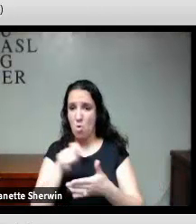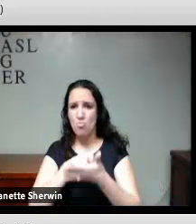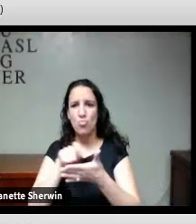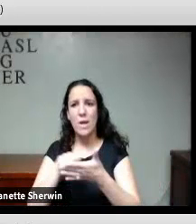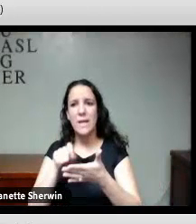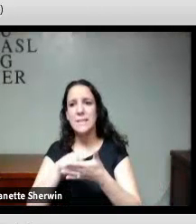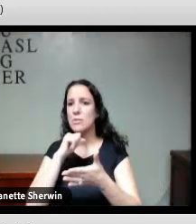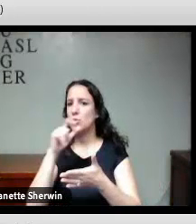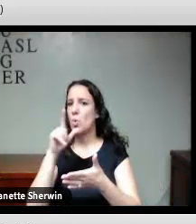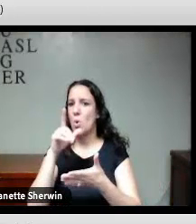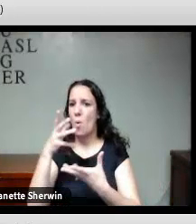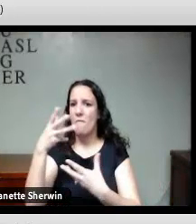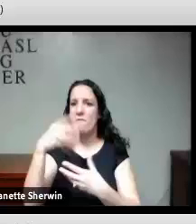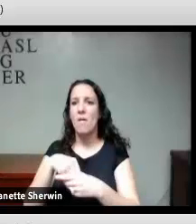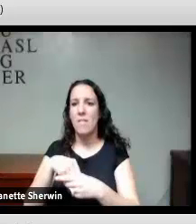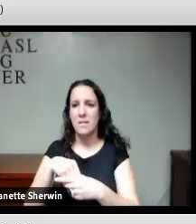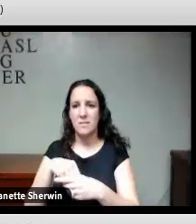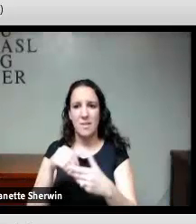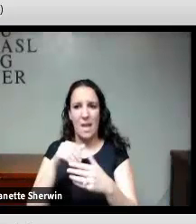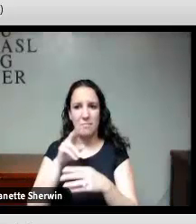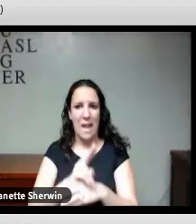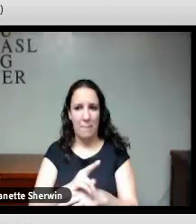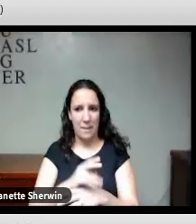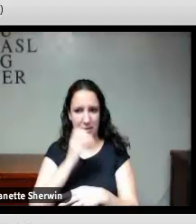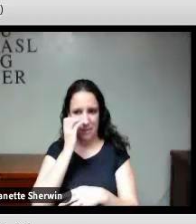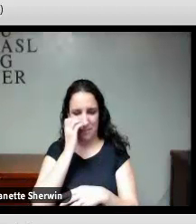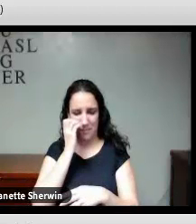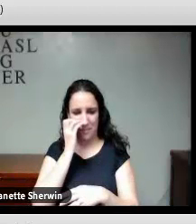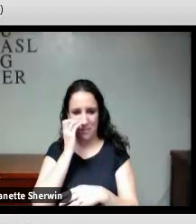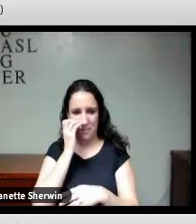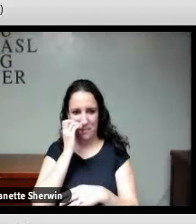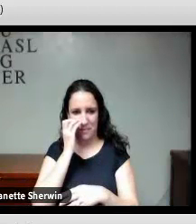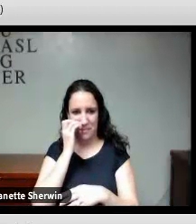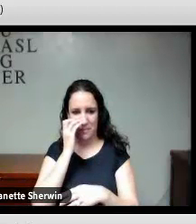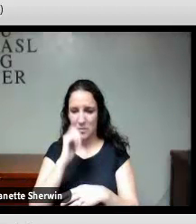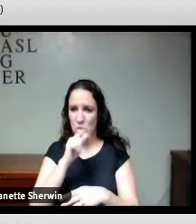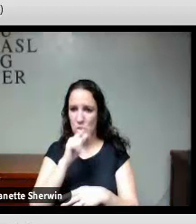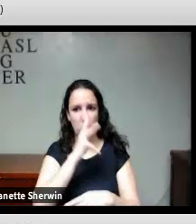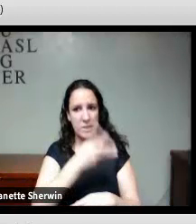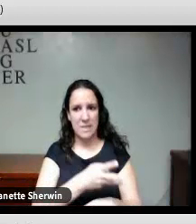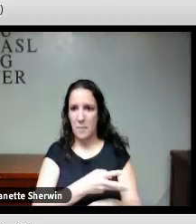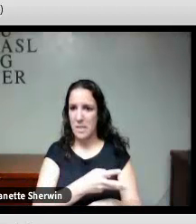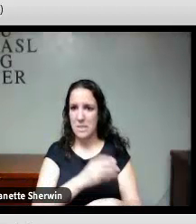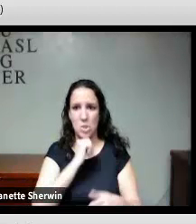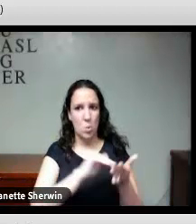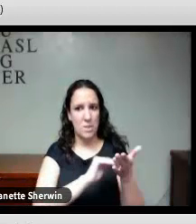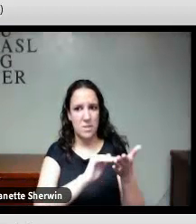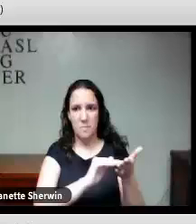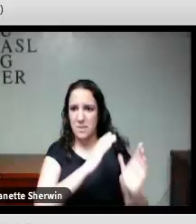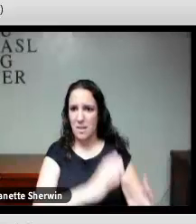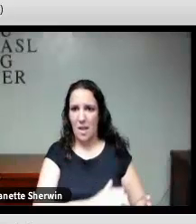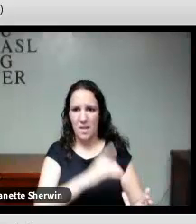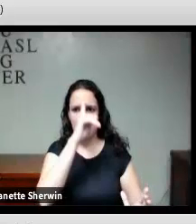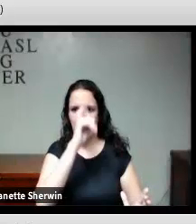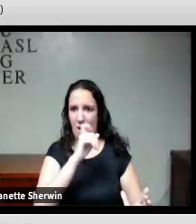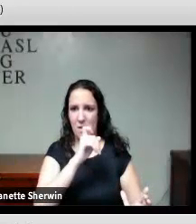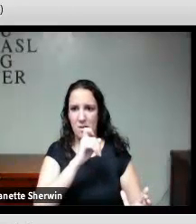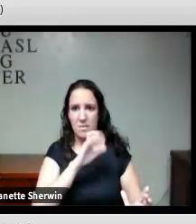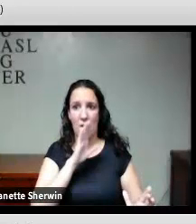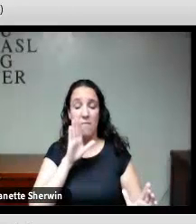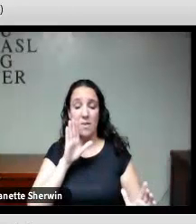fall into that habit of dismissing them. It is very easy to do. I will also say it's easy